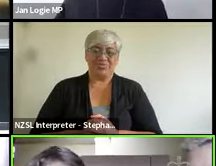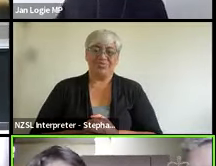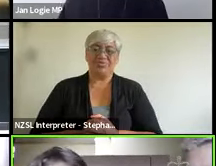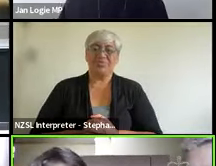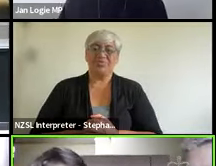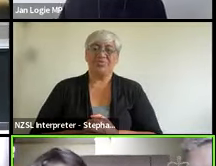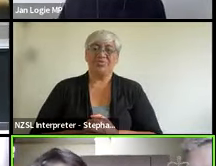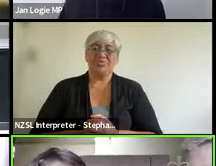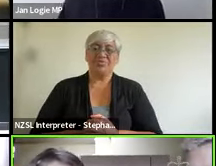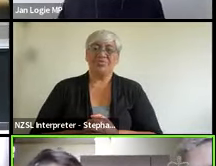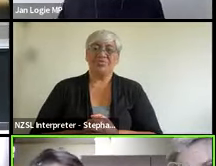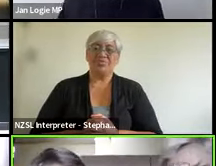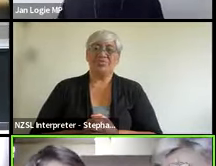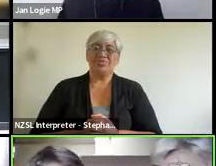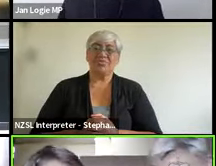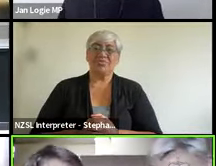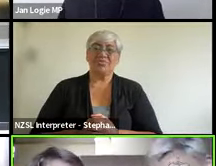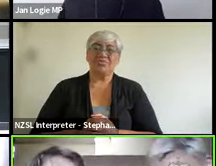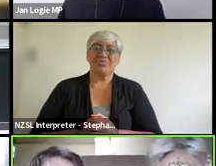colleague